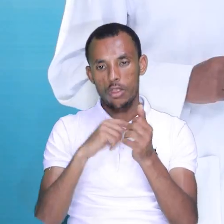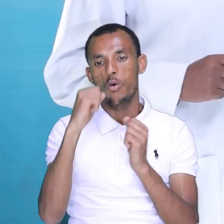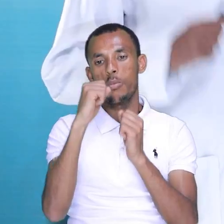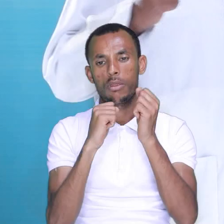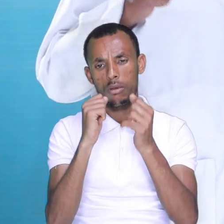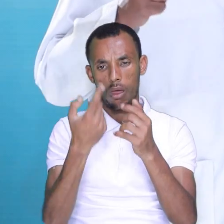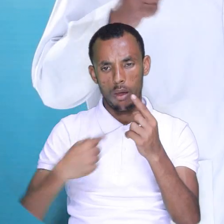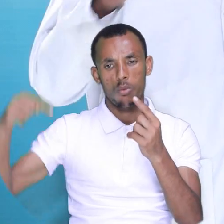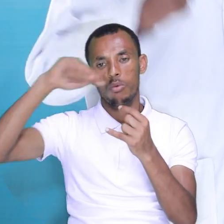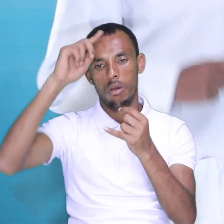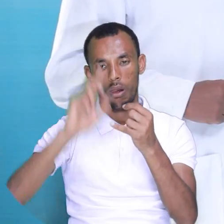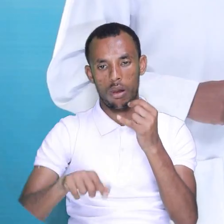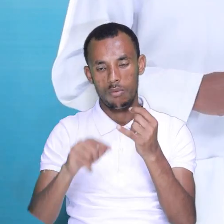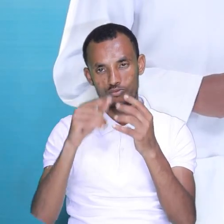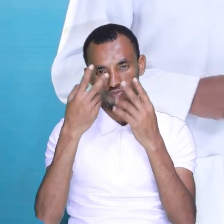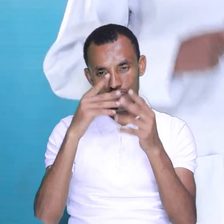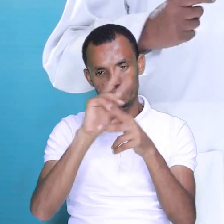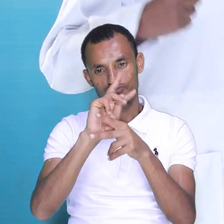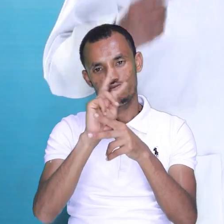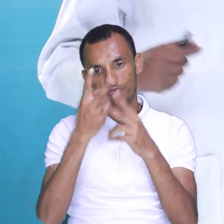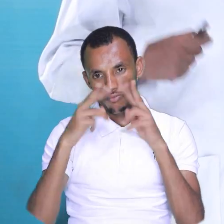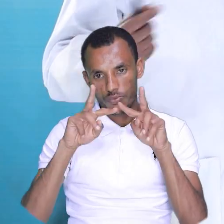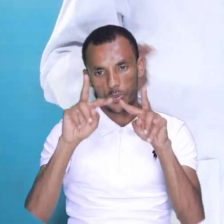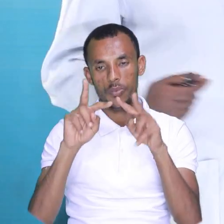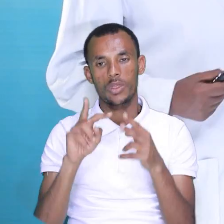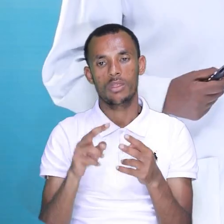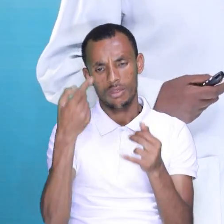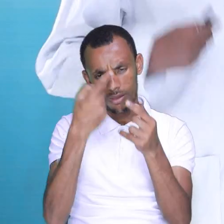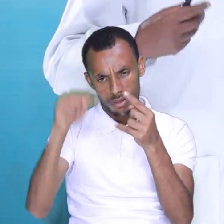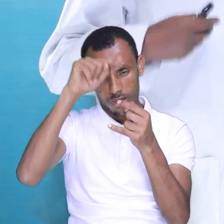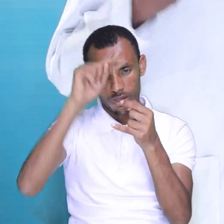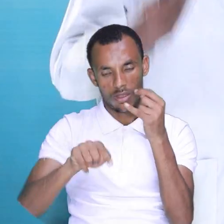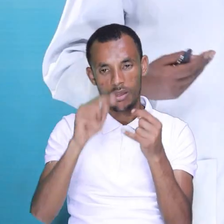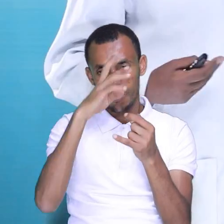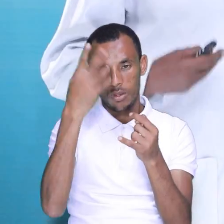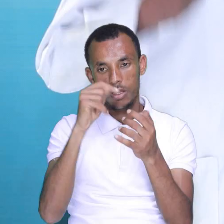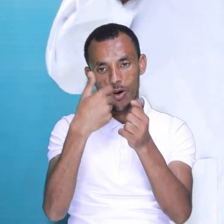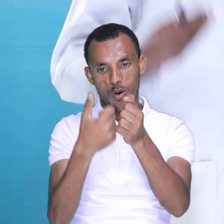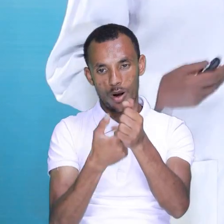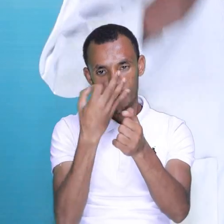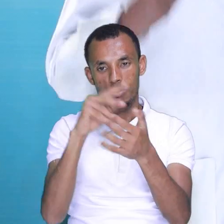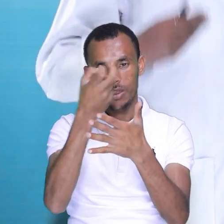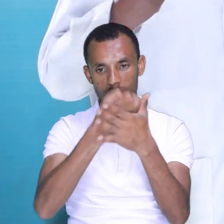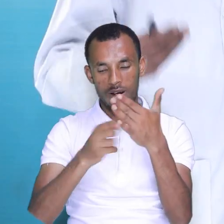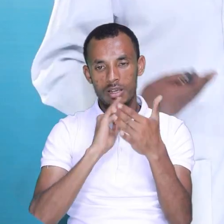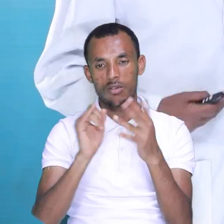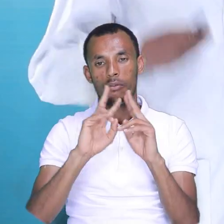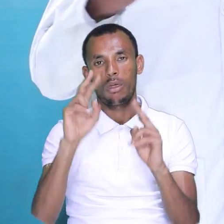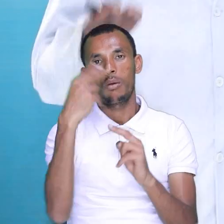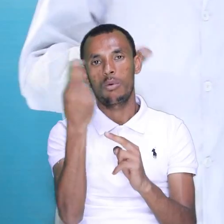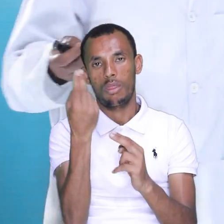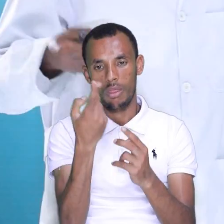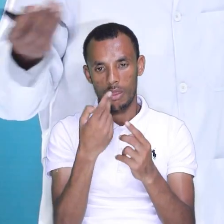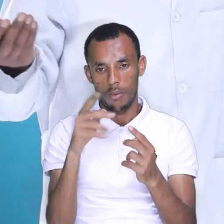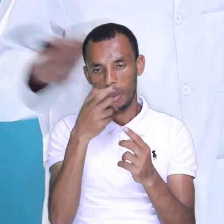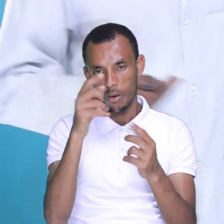end. They are watching their television. Why they are looking up to the end? Because the order of the result is very important one, being